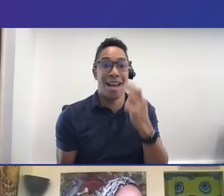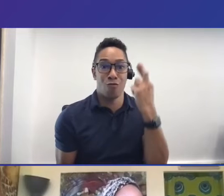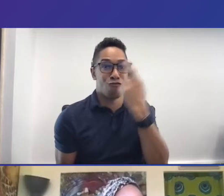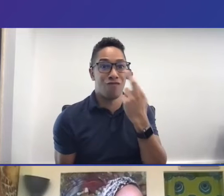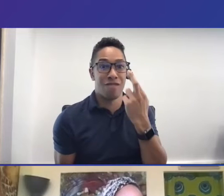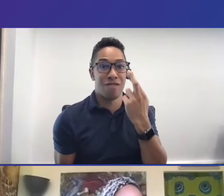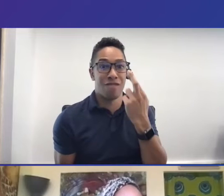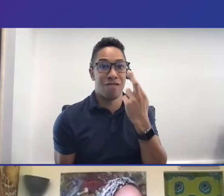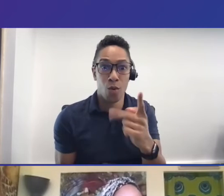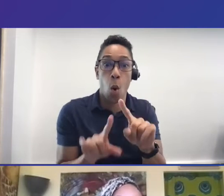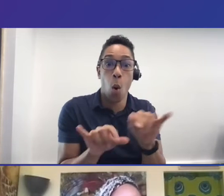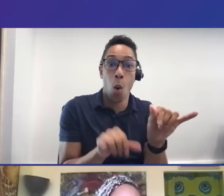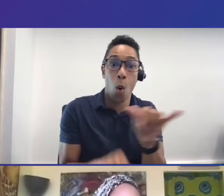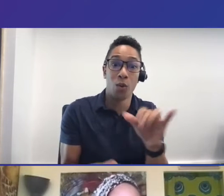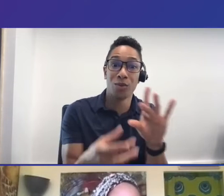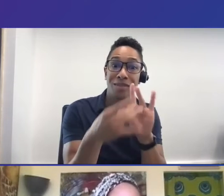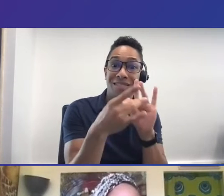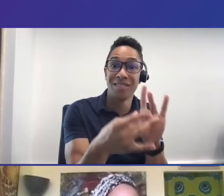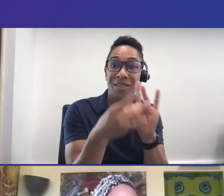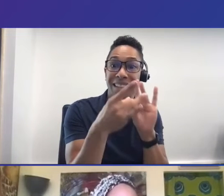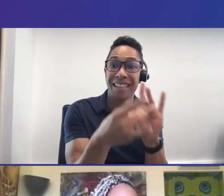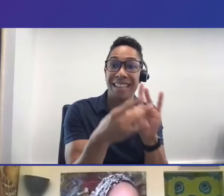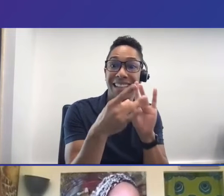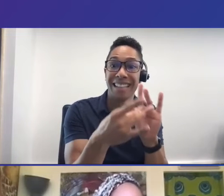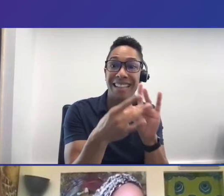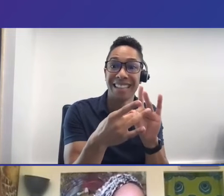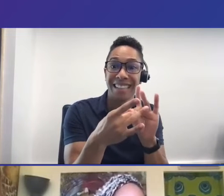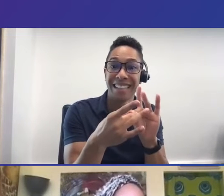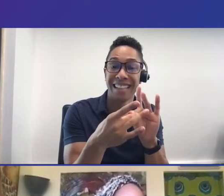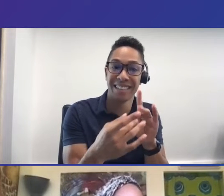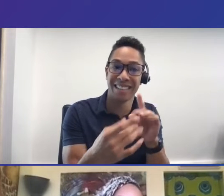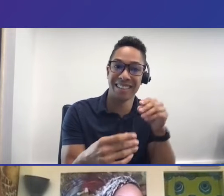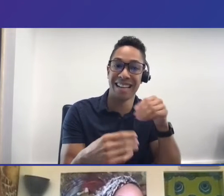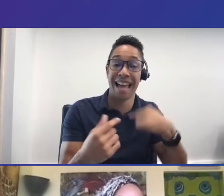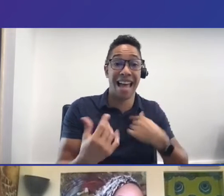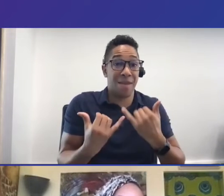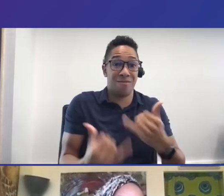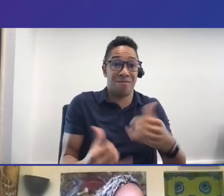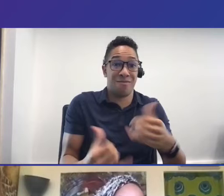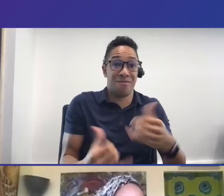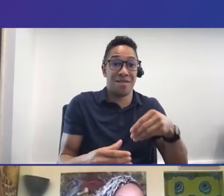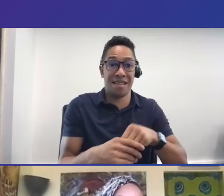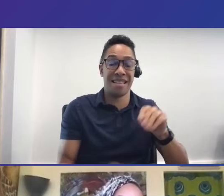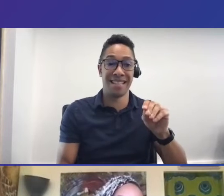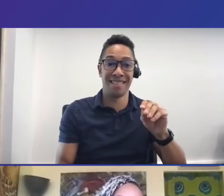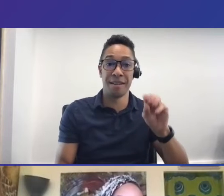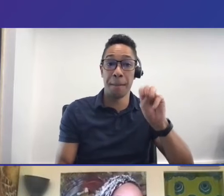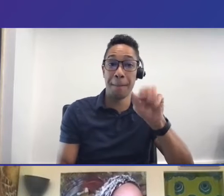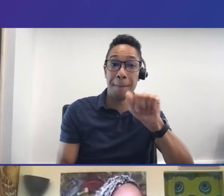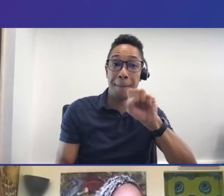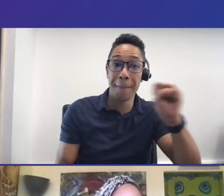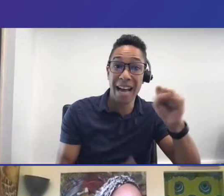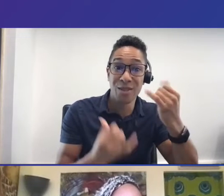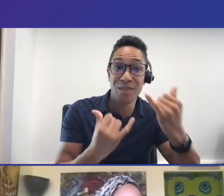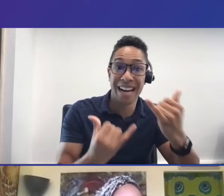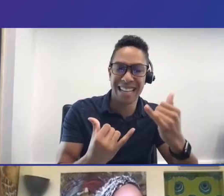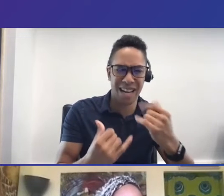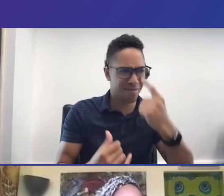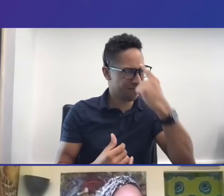also connected. In Medford right now, and all of your many interests and the things that you